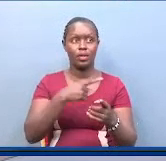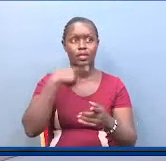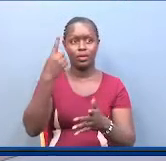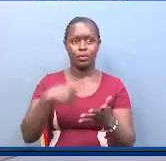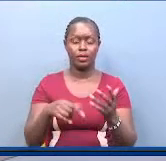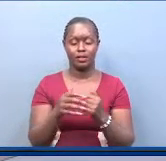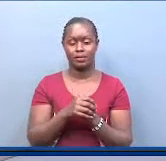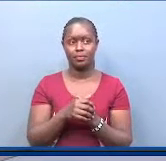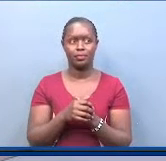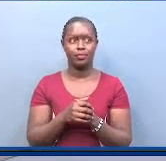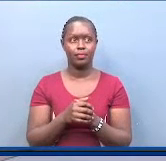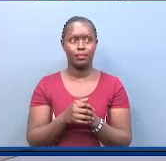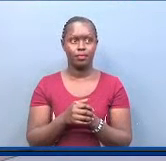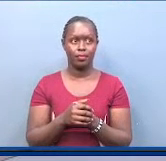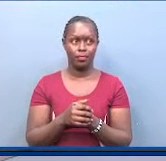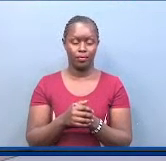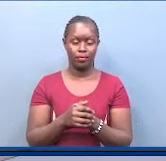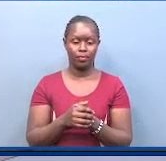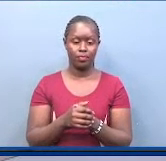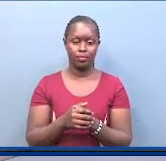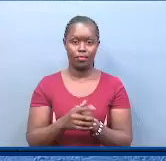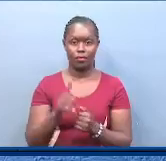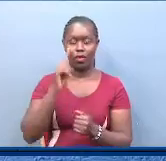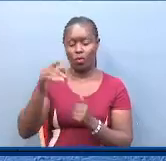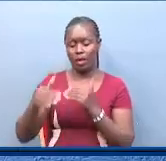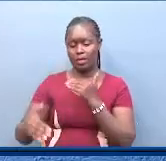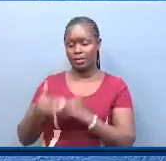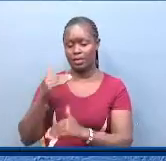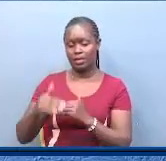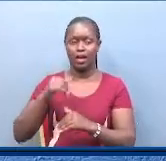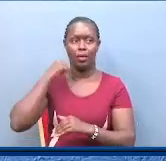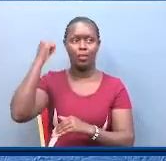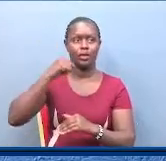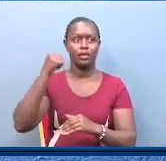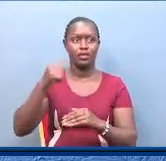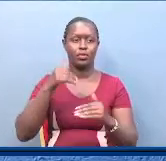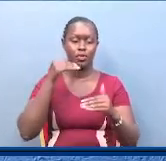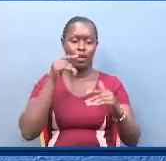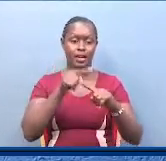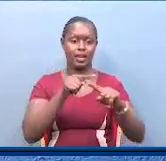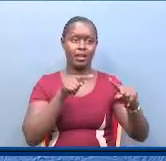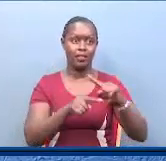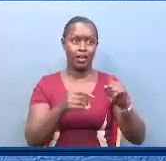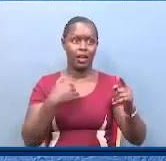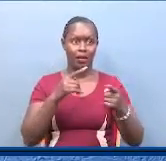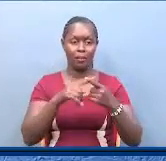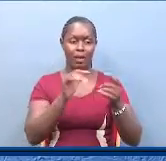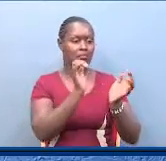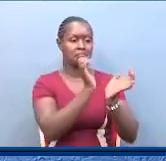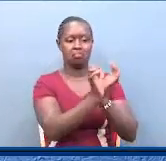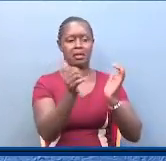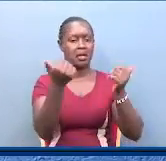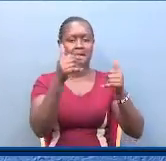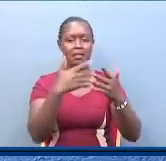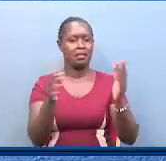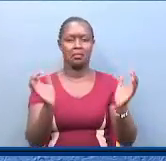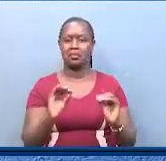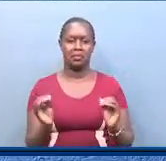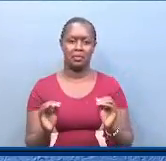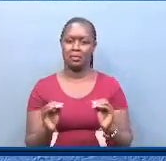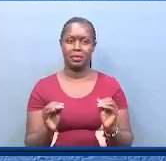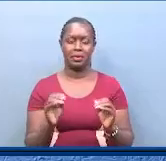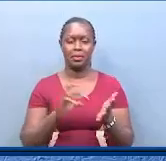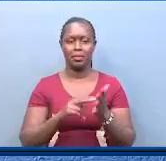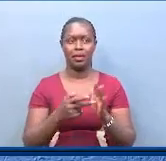What we are seeing is simple. One side of the political divide has not been prosecuted on anything whatsoever. There's tons